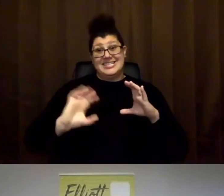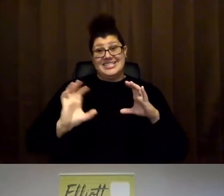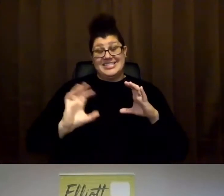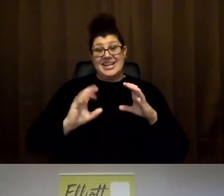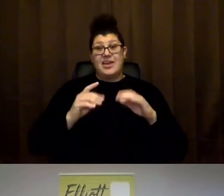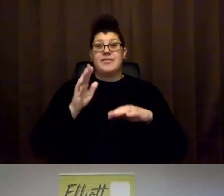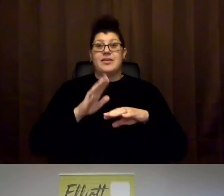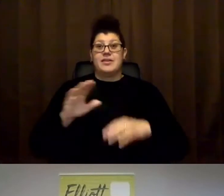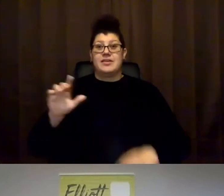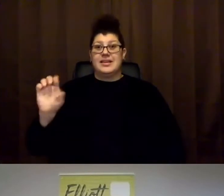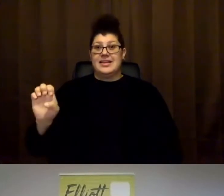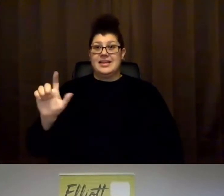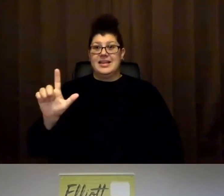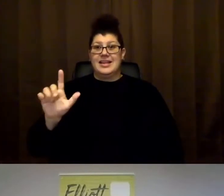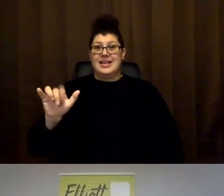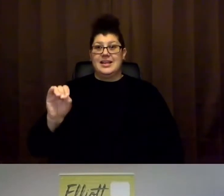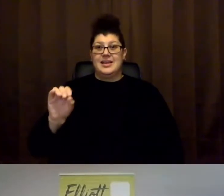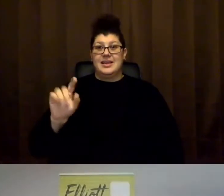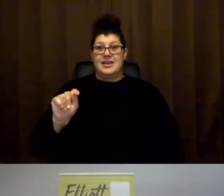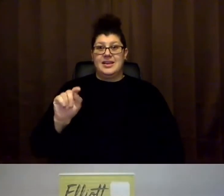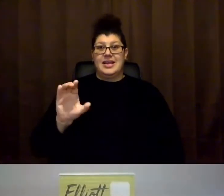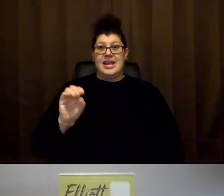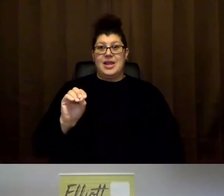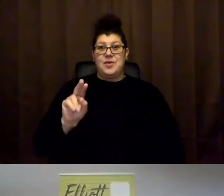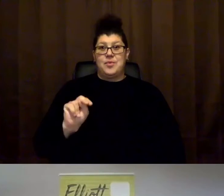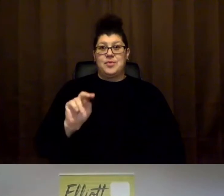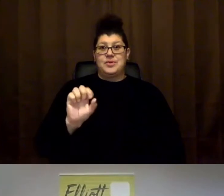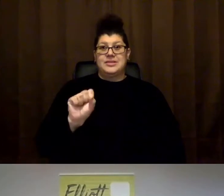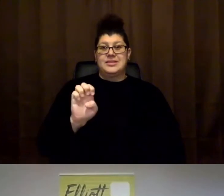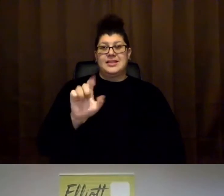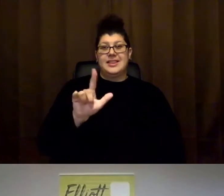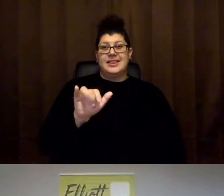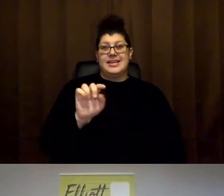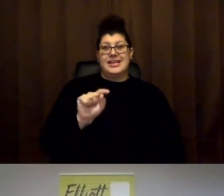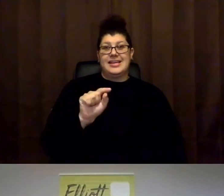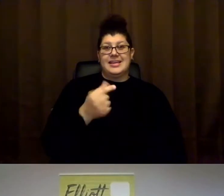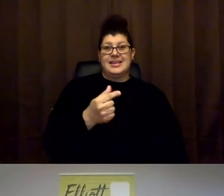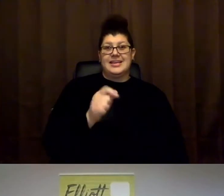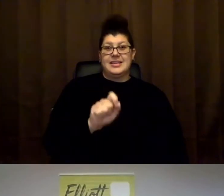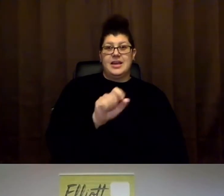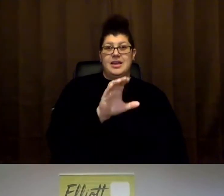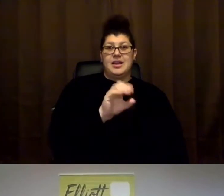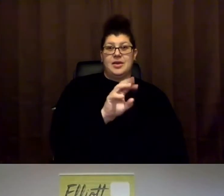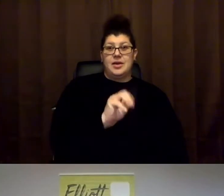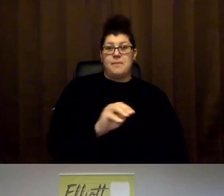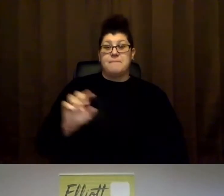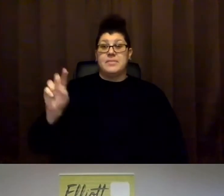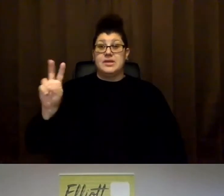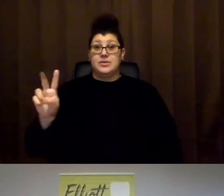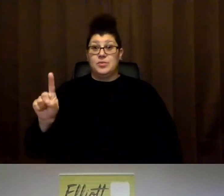That's elliottcounselinggroup.com. But you can always give us a call at